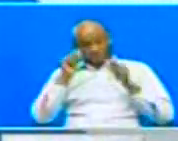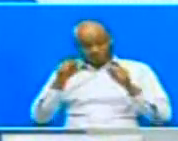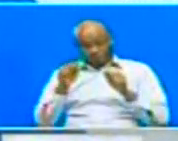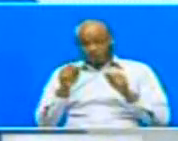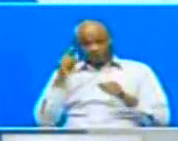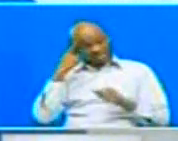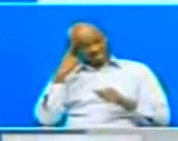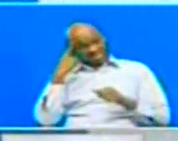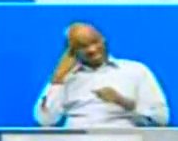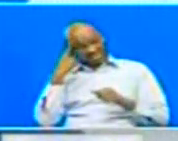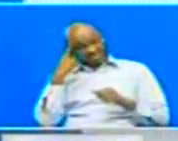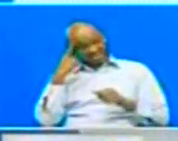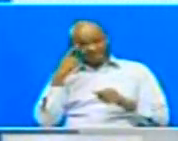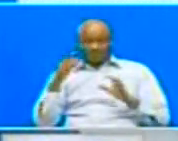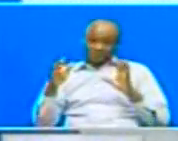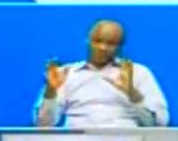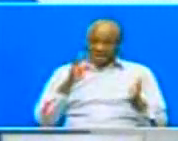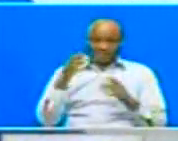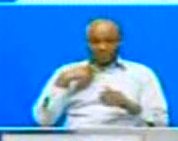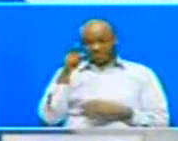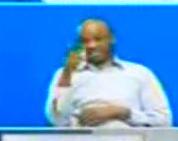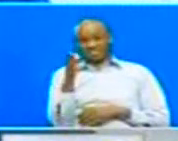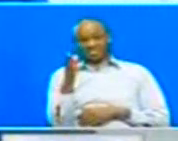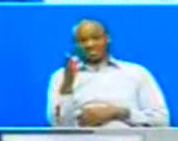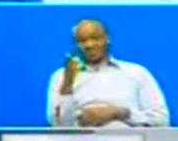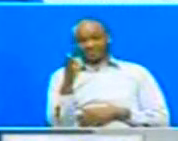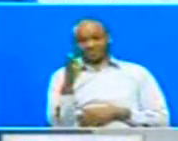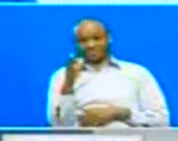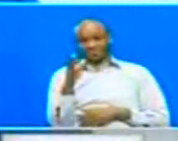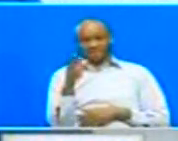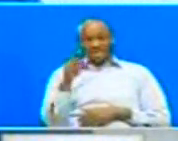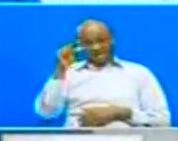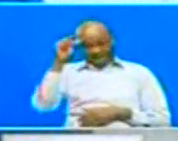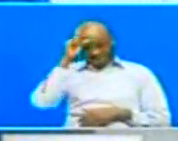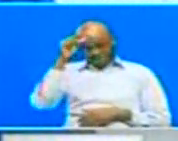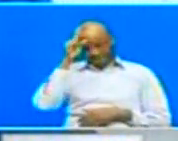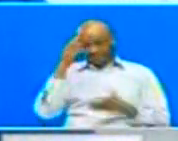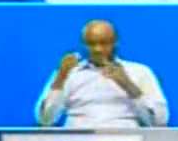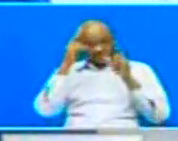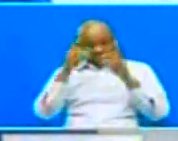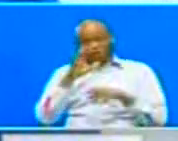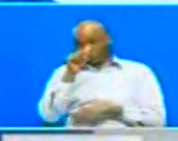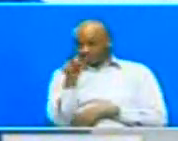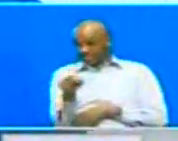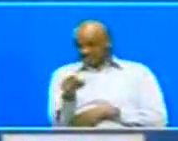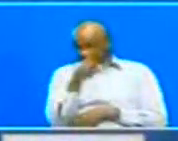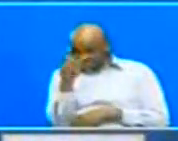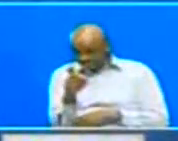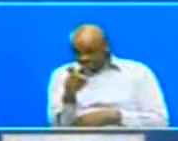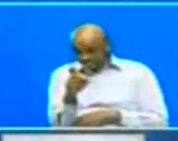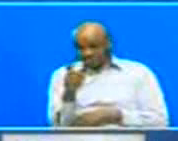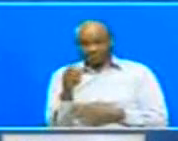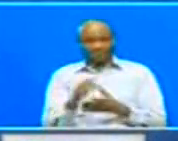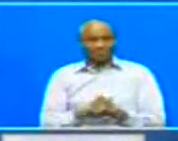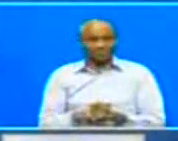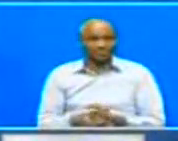fair, Mheshimiwa Ekuruakwa, to actually say that this is what the government is basing its decision on? You know, let me is that a fair point, do you